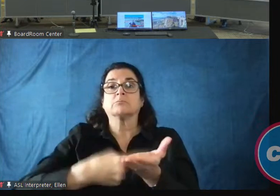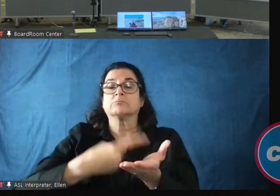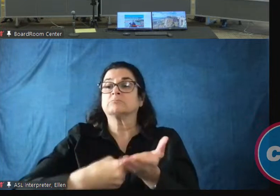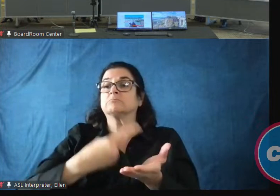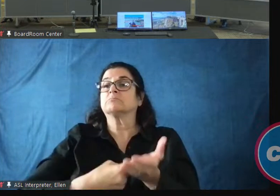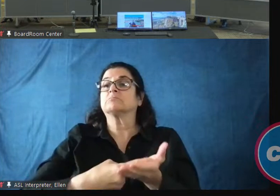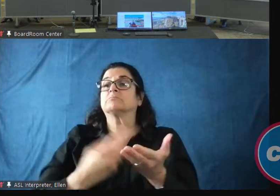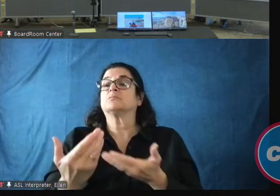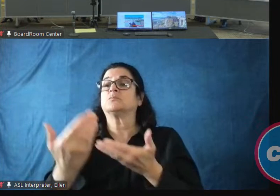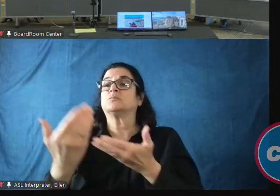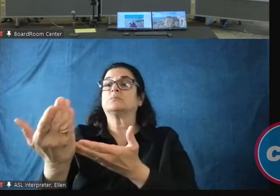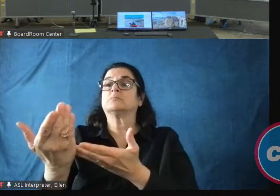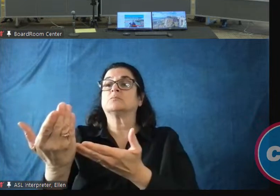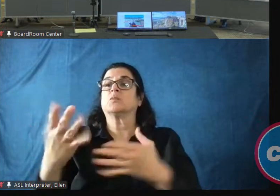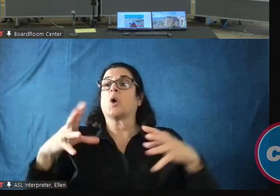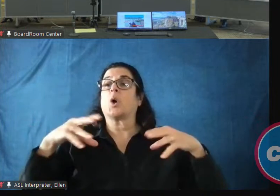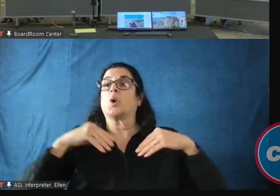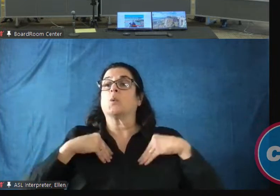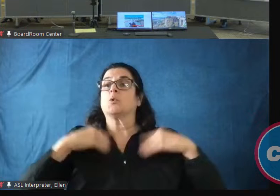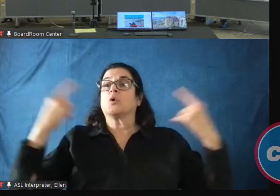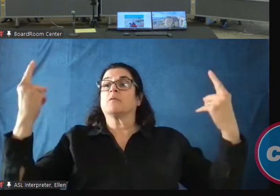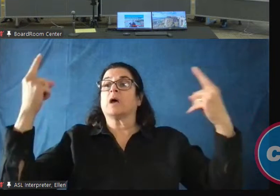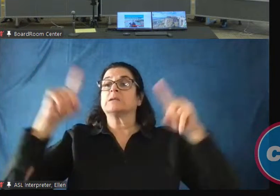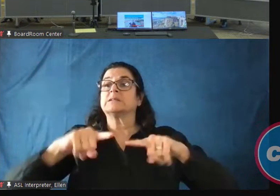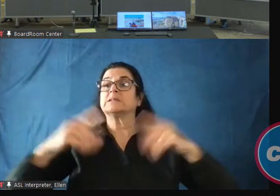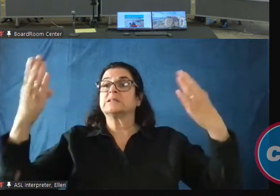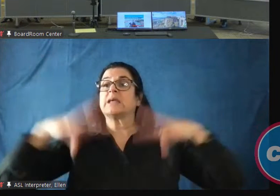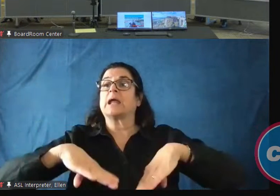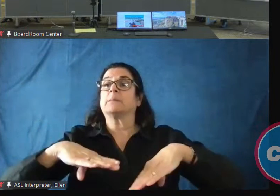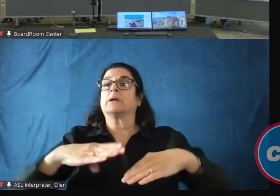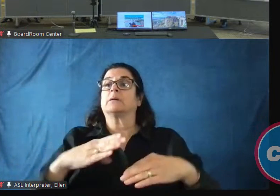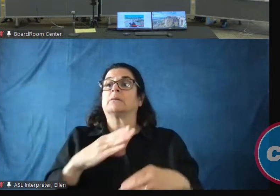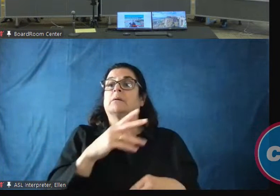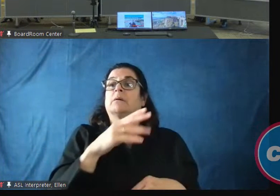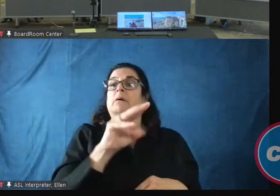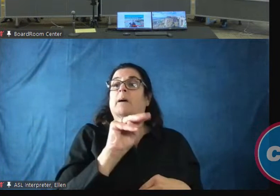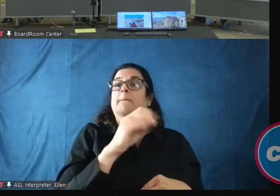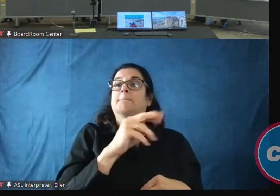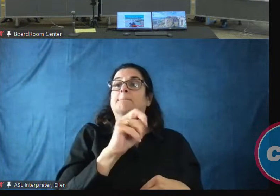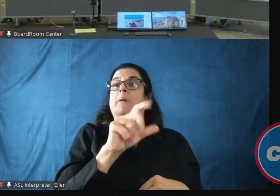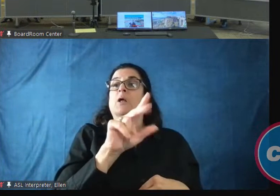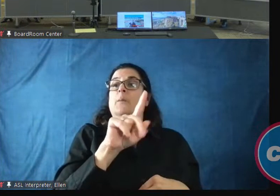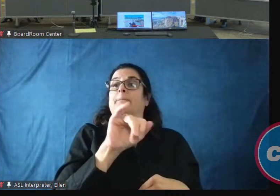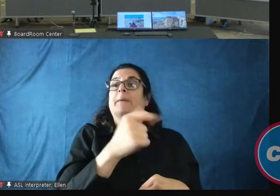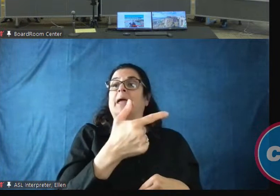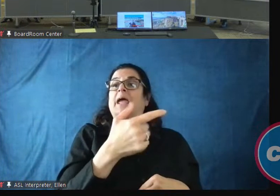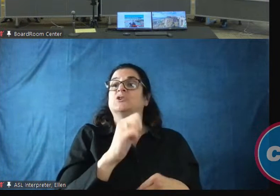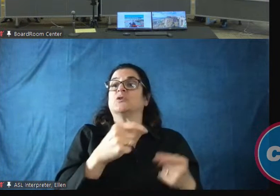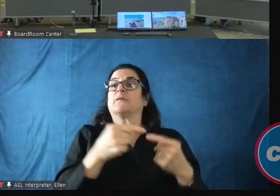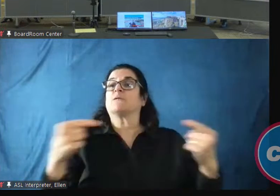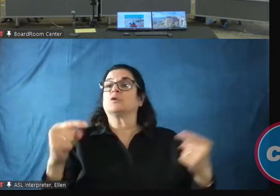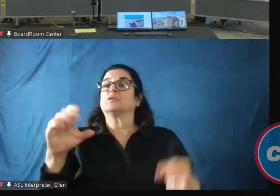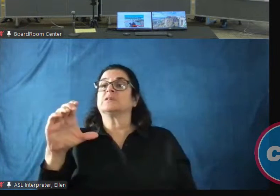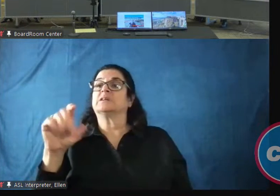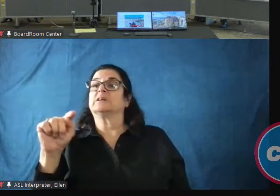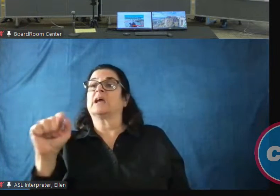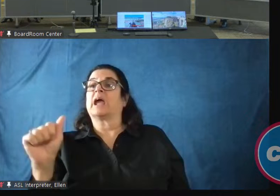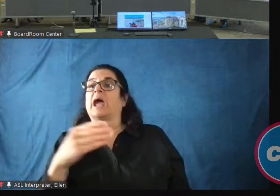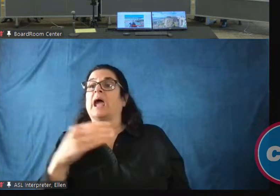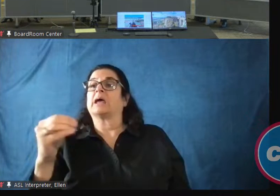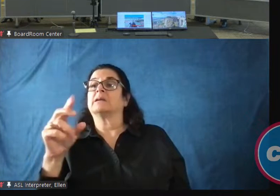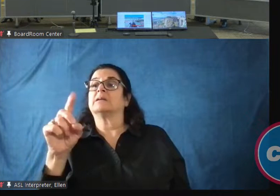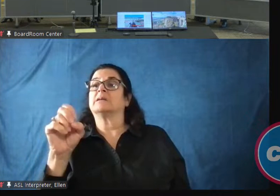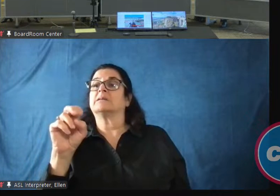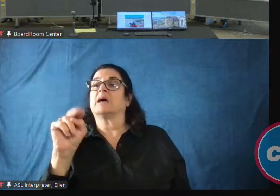a settlement in the matter of Michael Page versus CTA and Danielle Robinson, pending in the Circuit Court of Cook County,